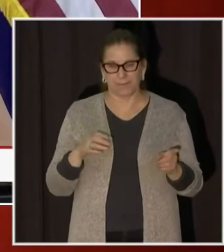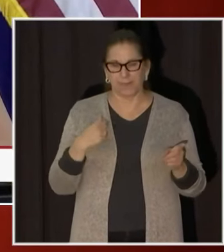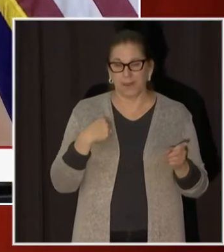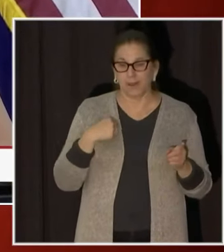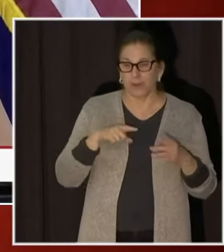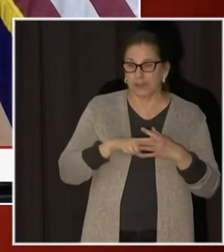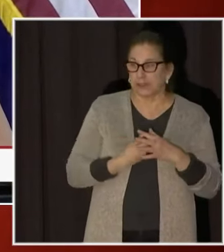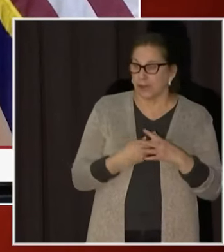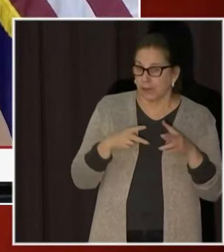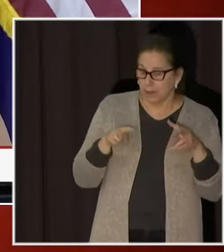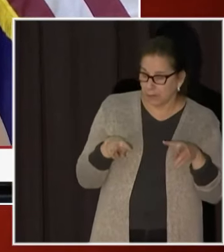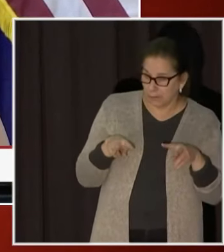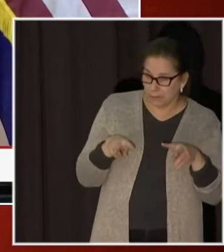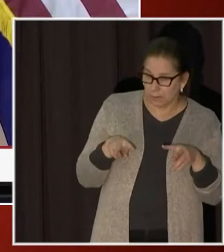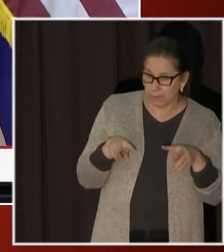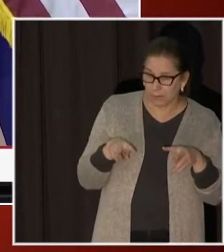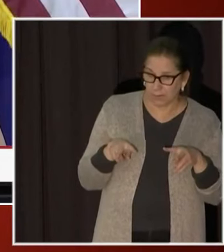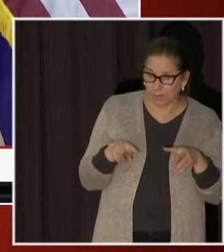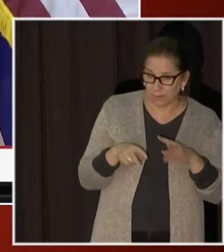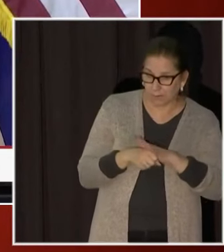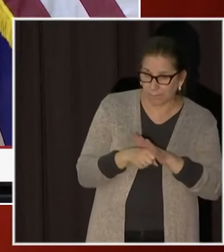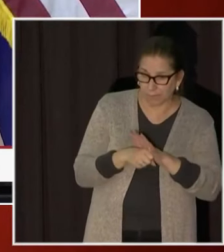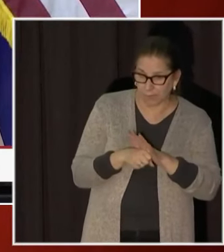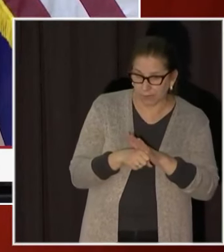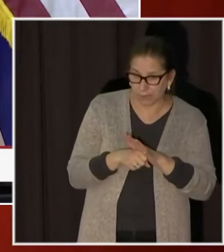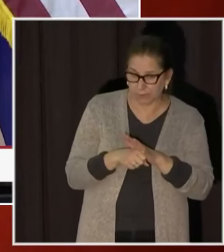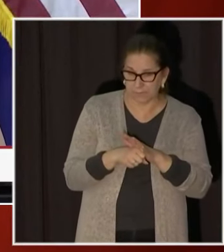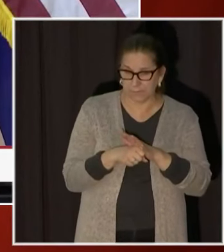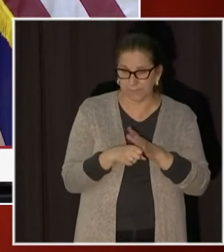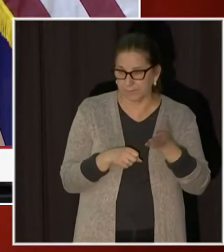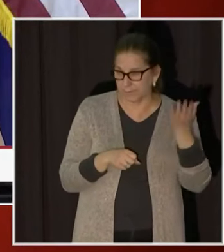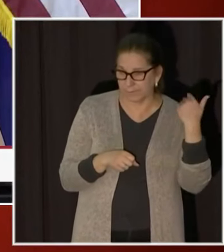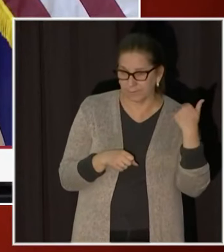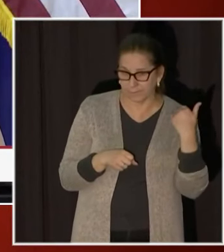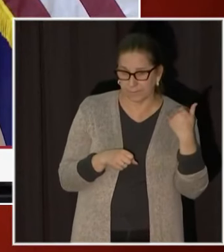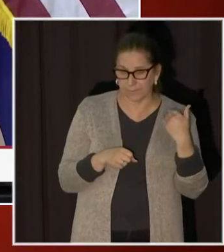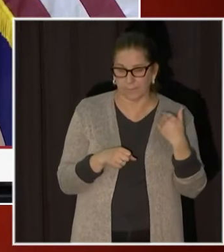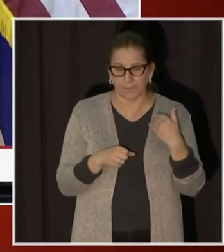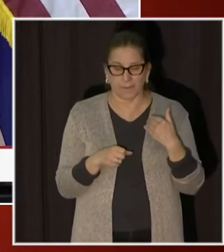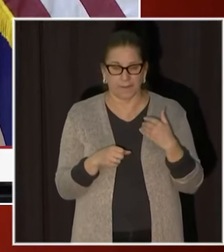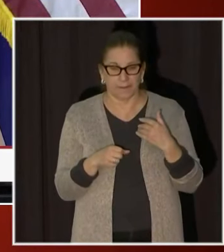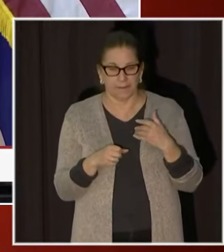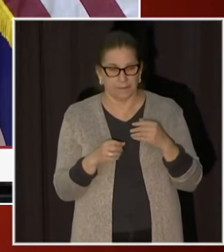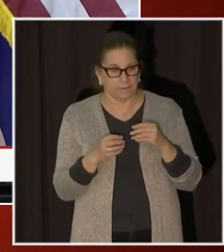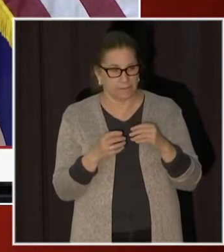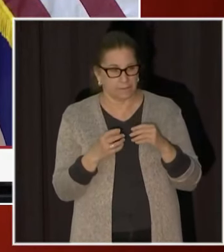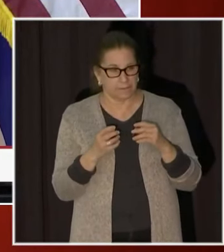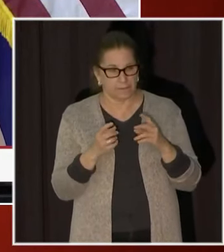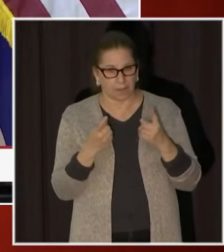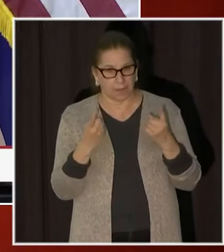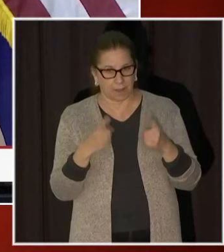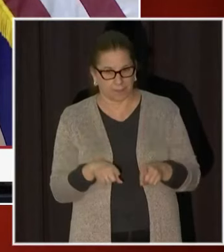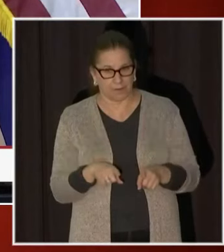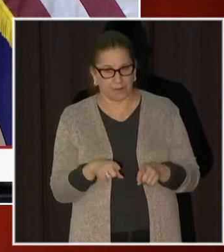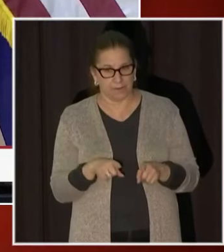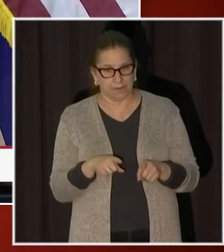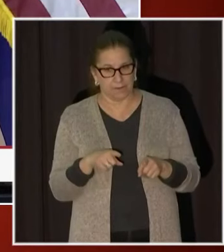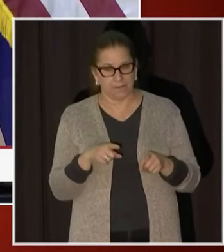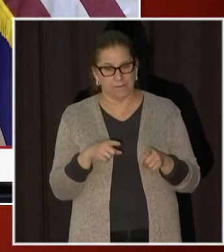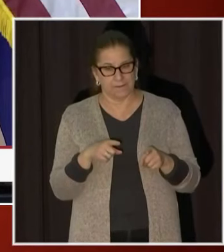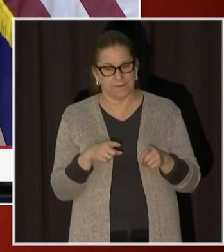at coronavirus, or the novel coronavirus as it was known at the time, that would have been in